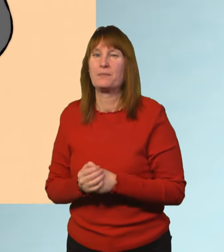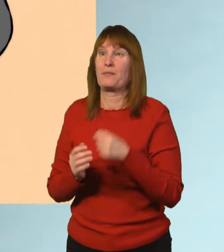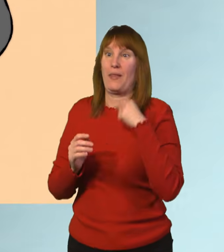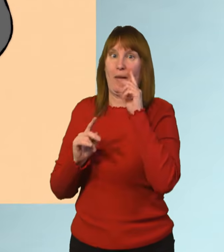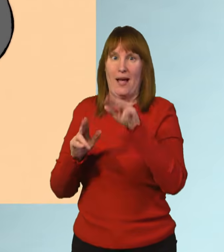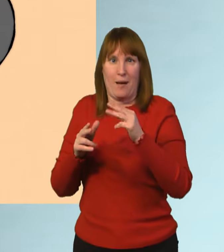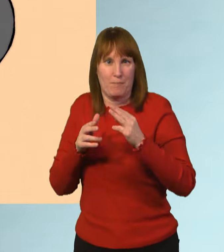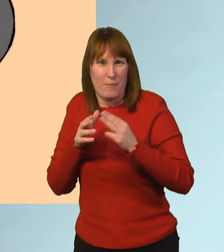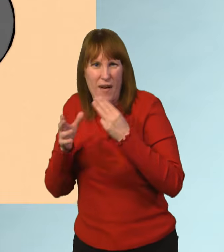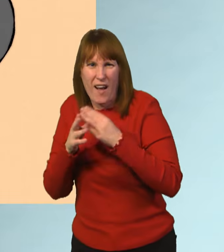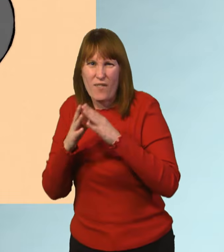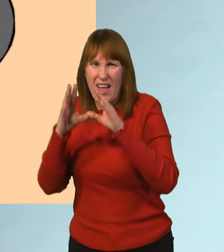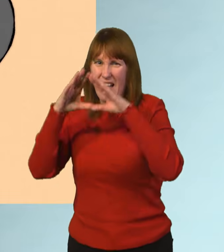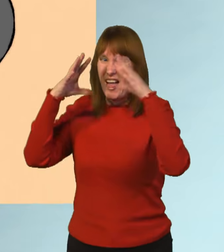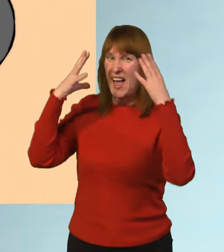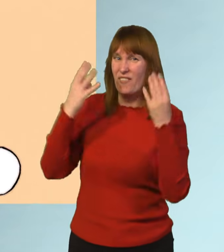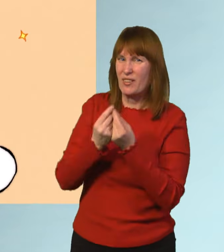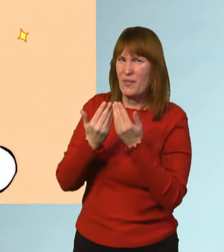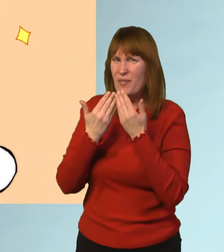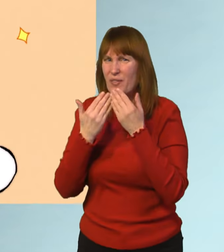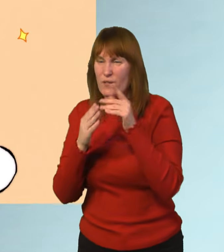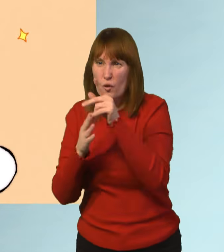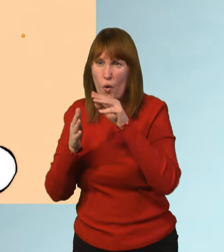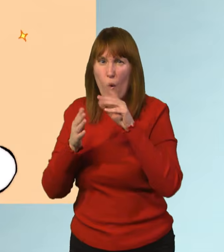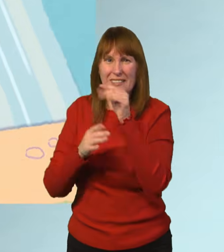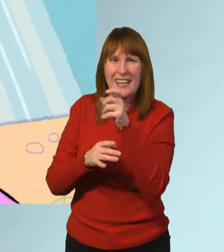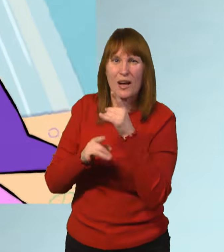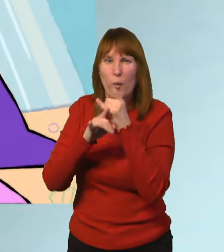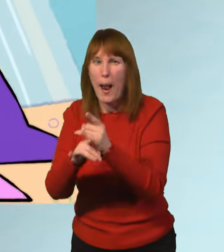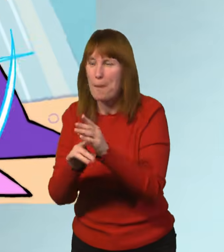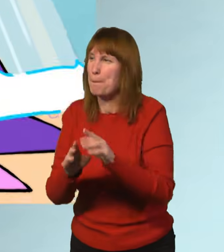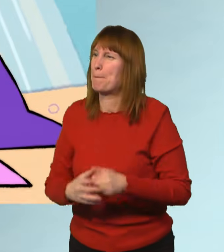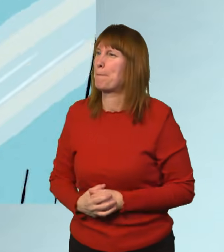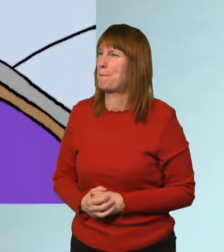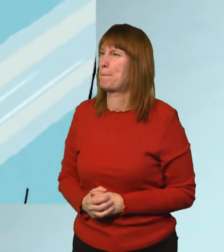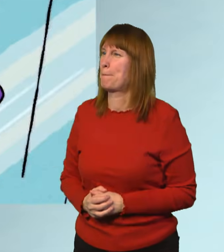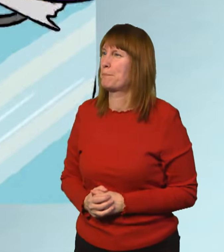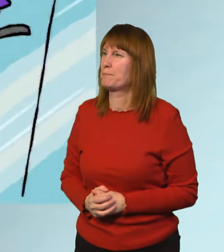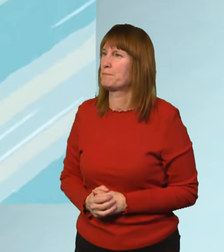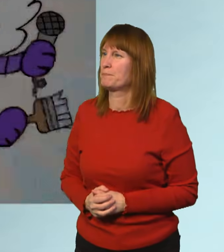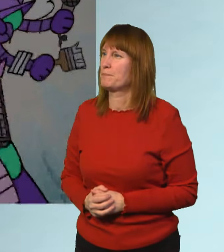for every task you help with, Aoife. How do you feel?